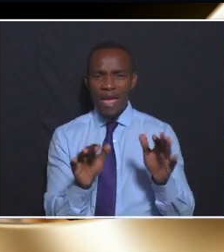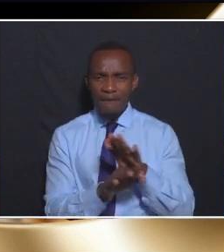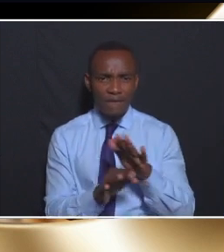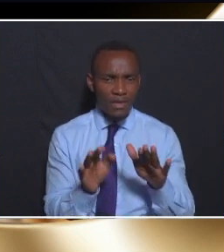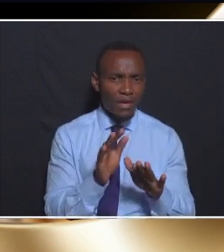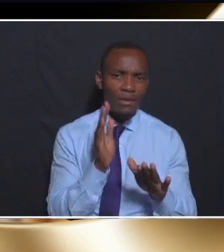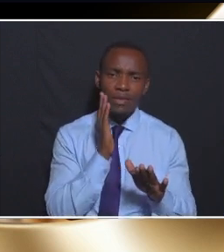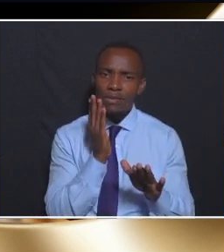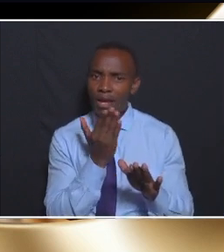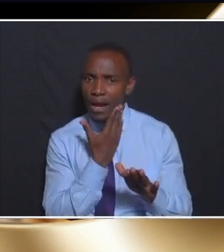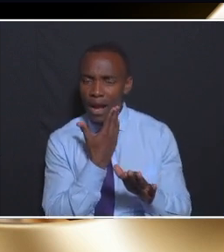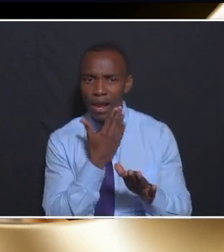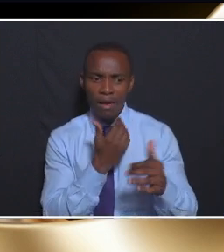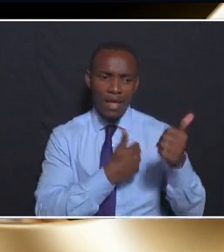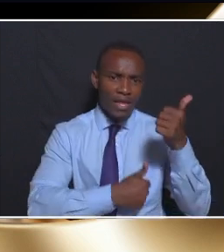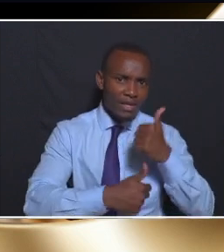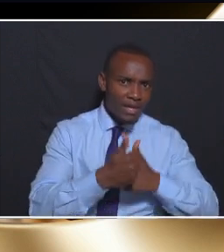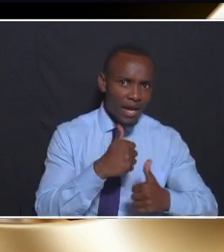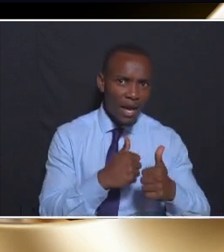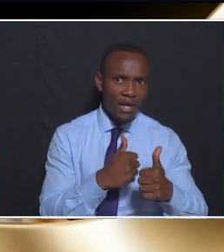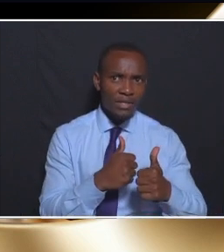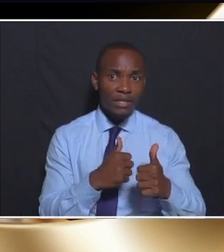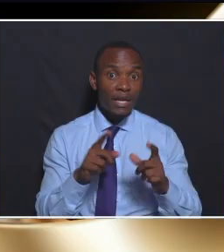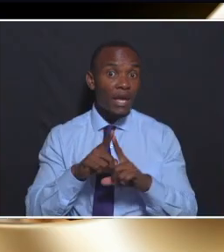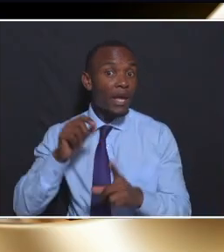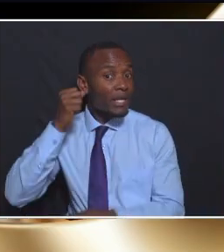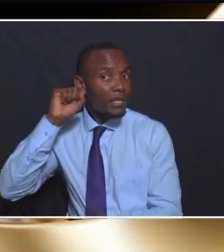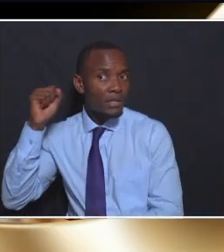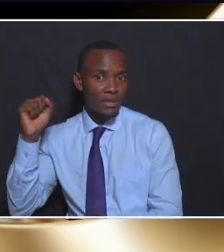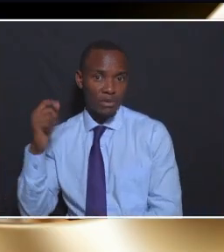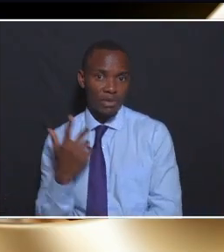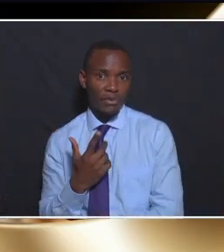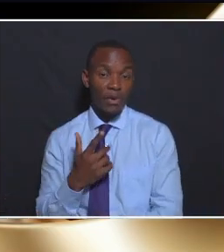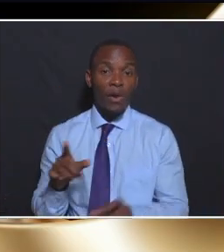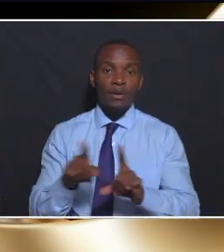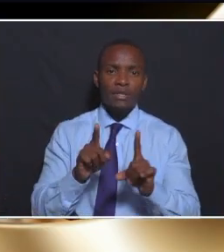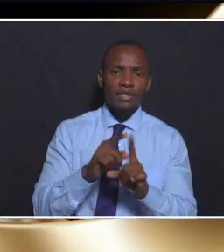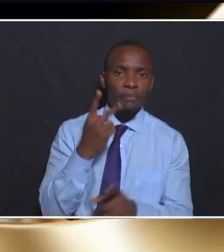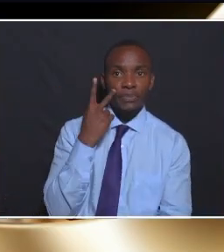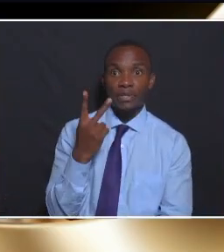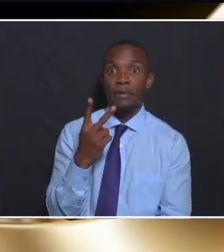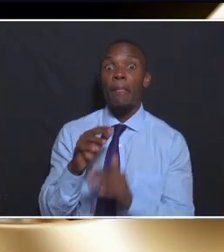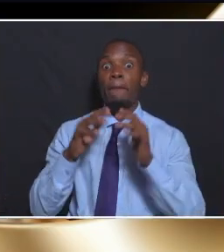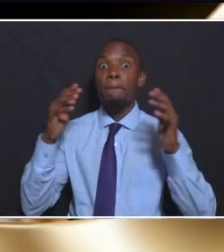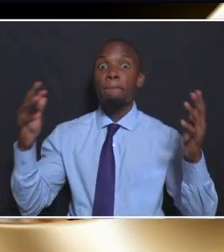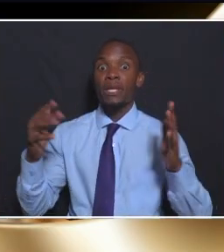grade, the acting, and the sound. Look at the biggest show on